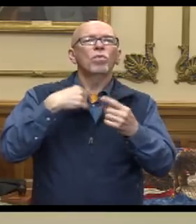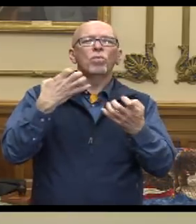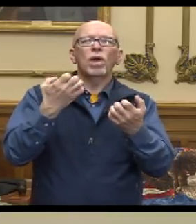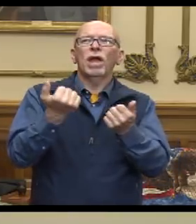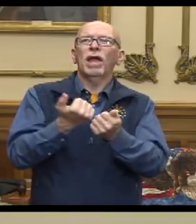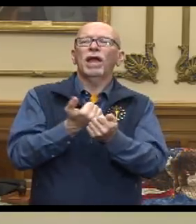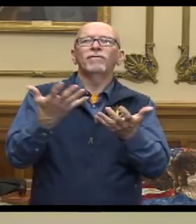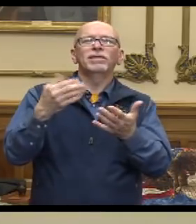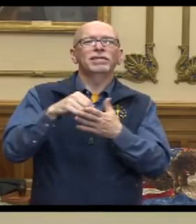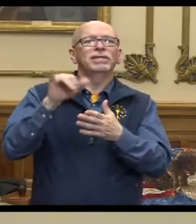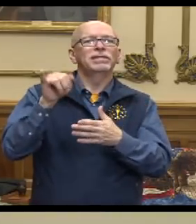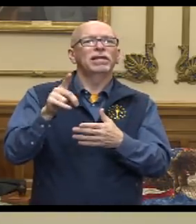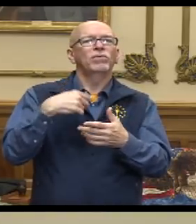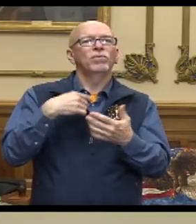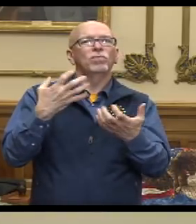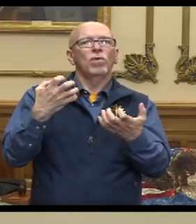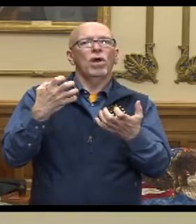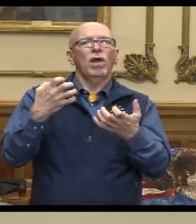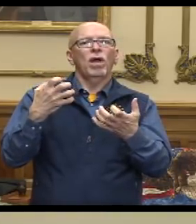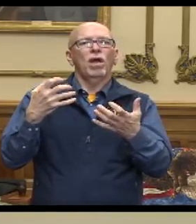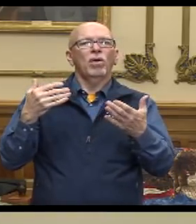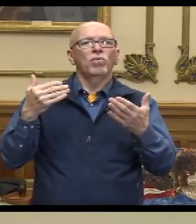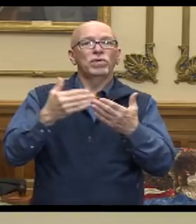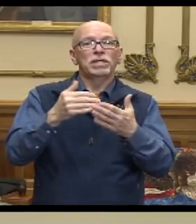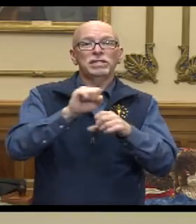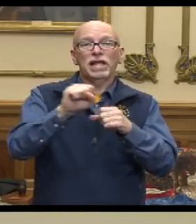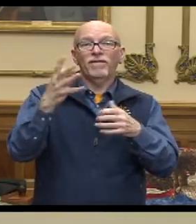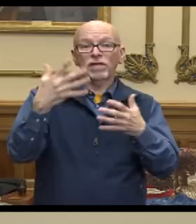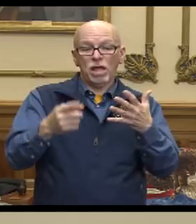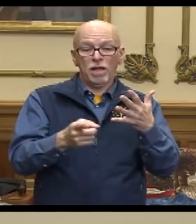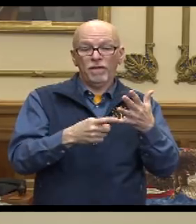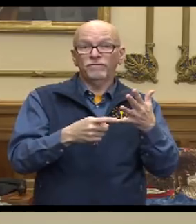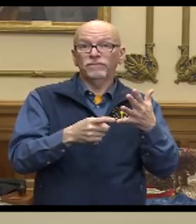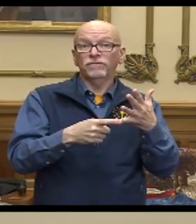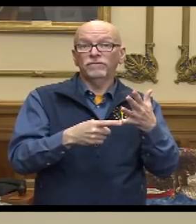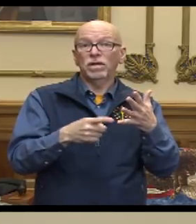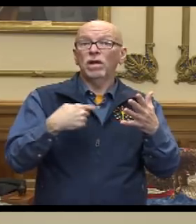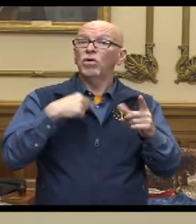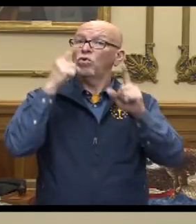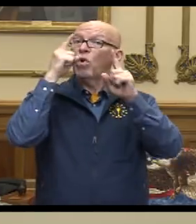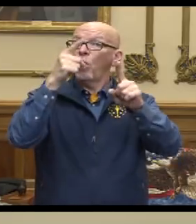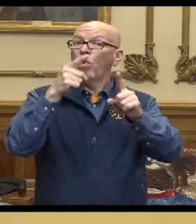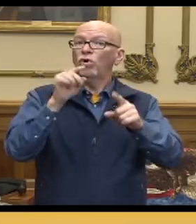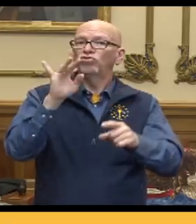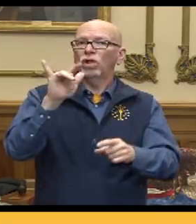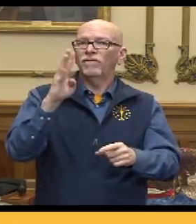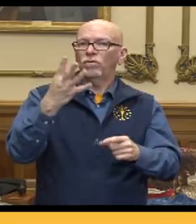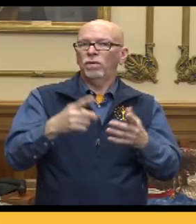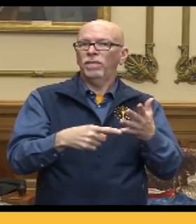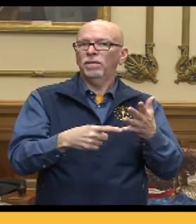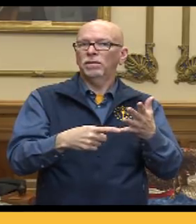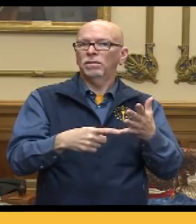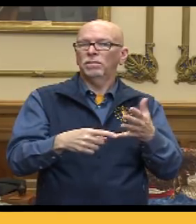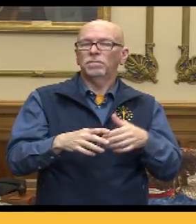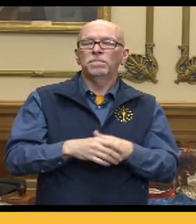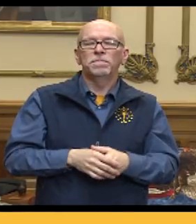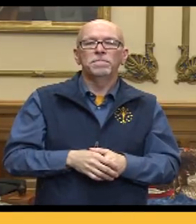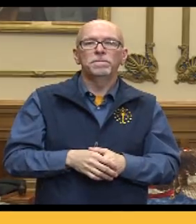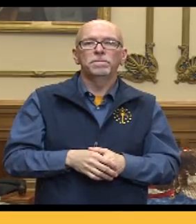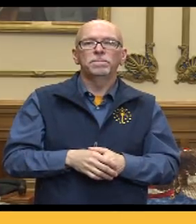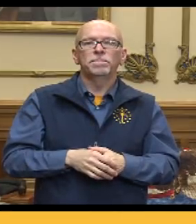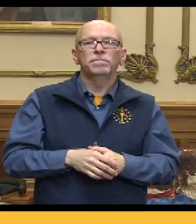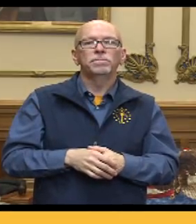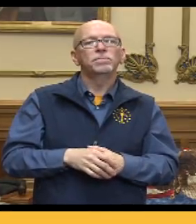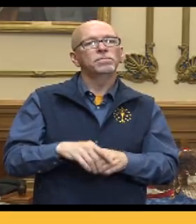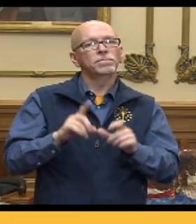of the state reach stage 5 beginning July 4th.